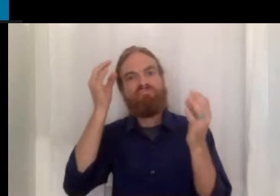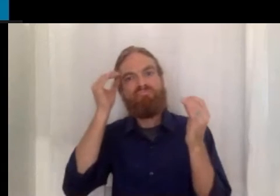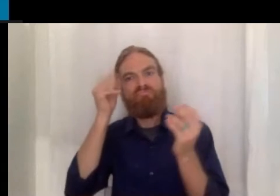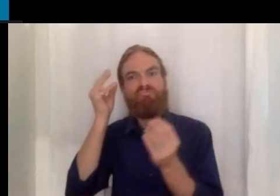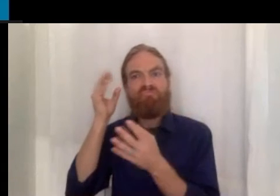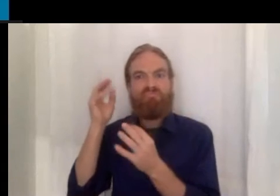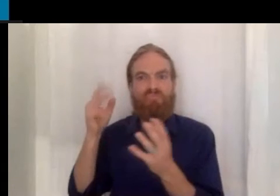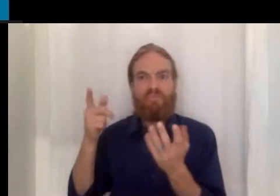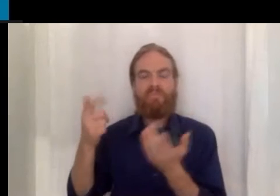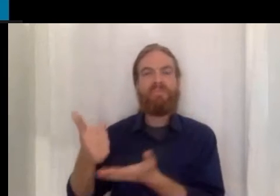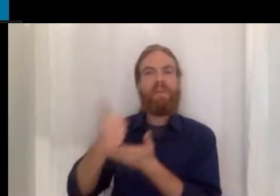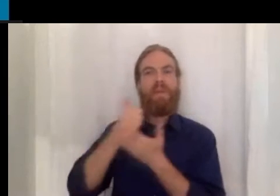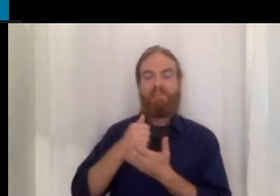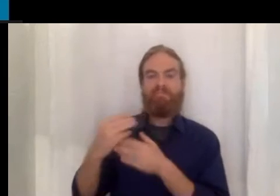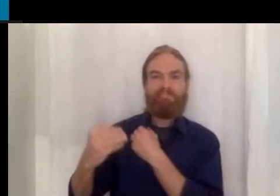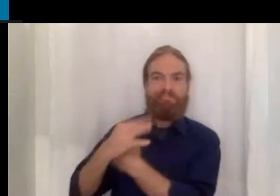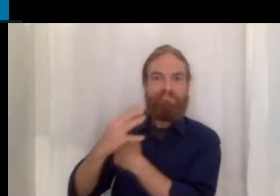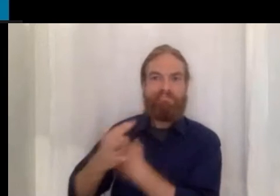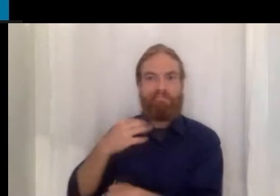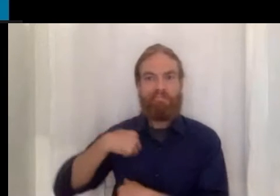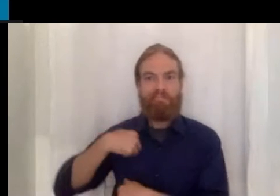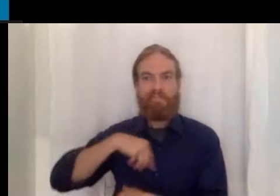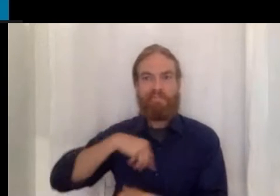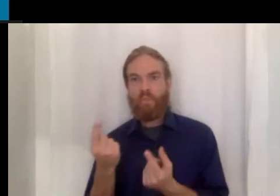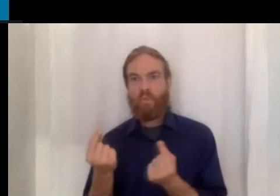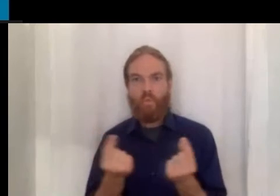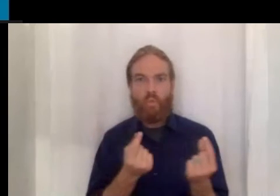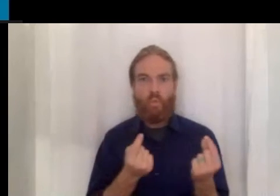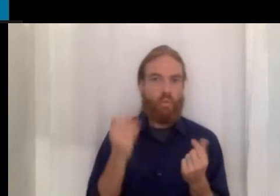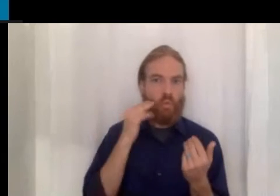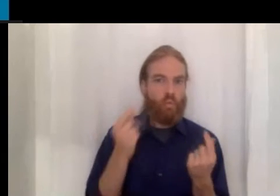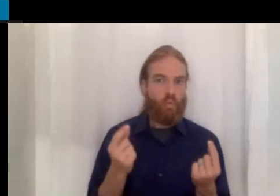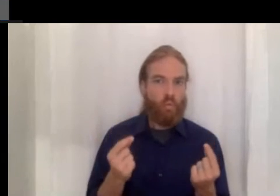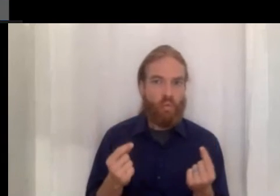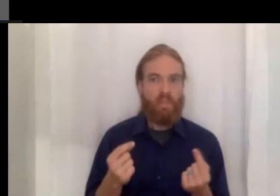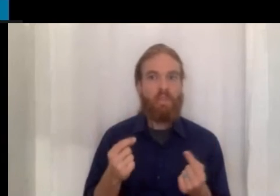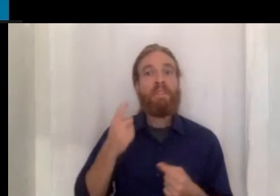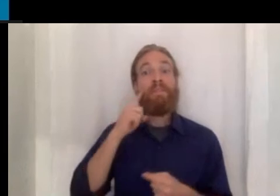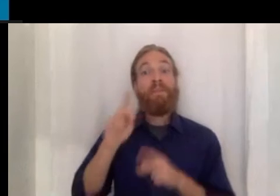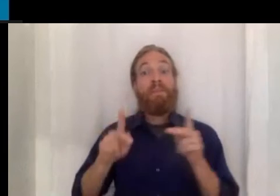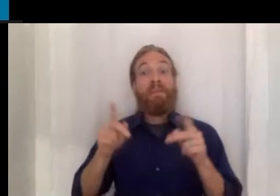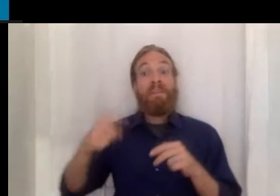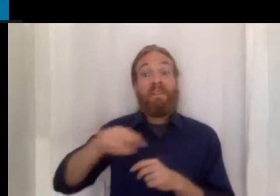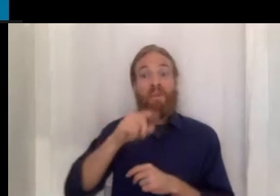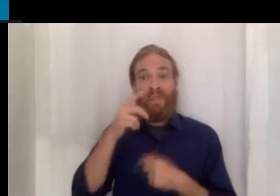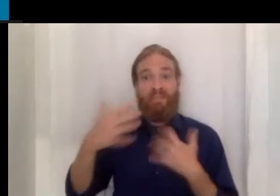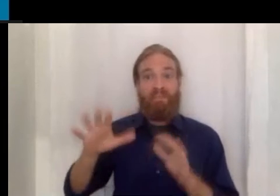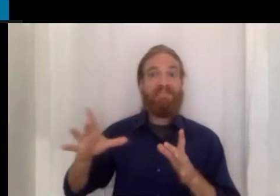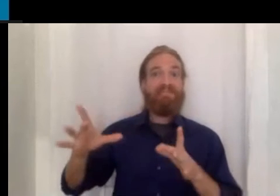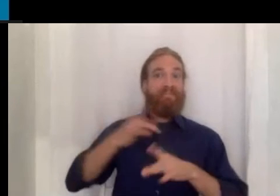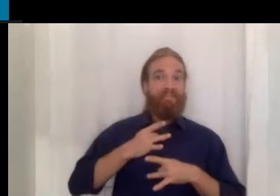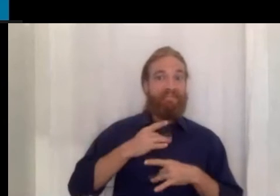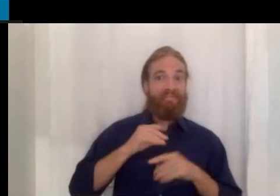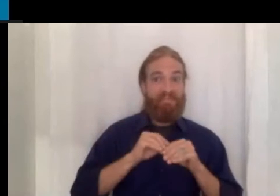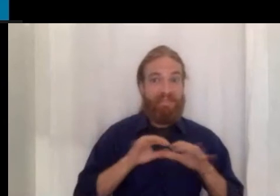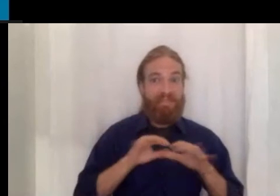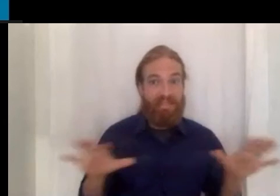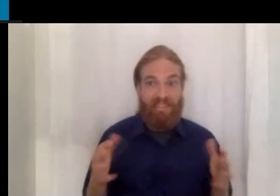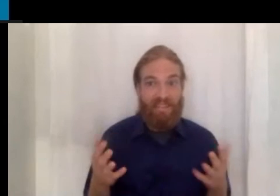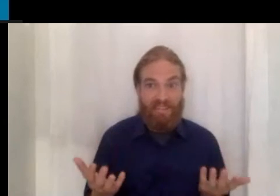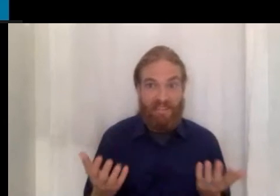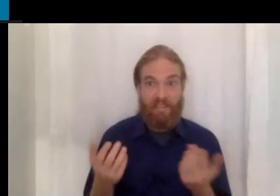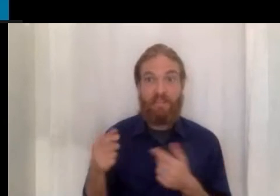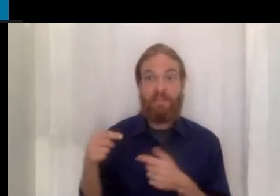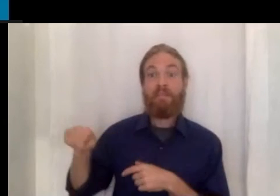are infected over any kind of post-exposure prophylaxis. We also expect it to be prioritized